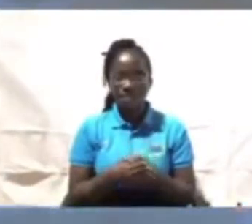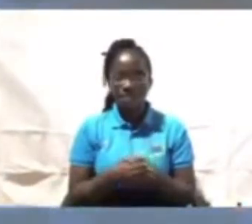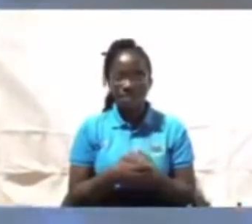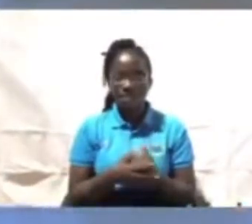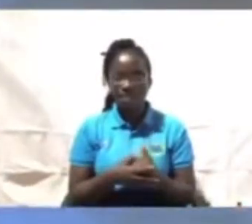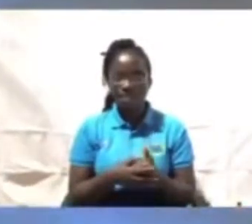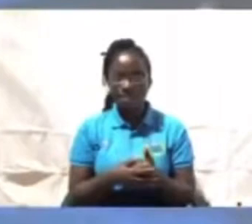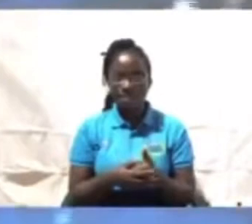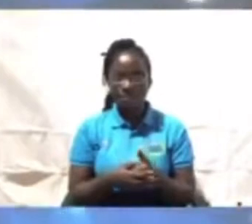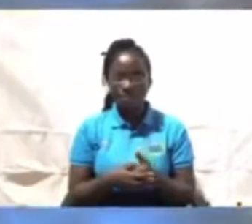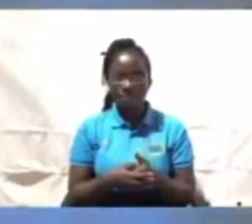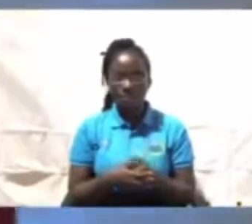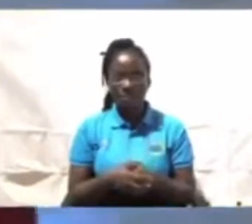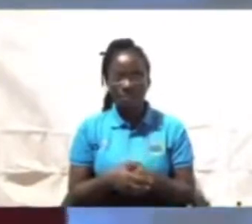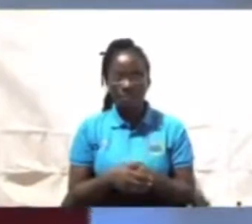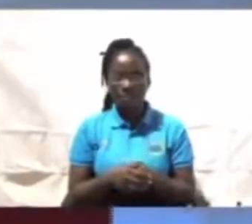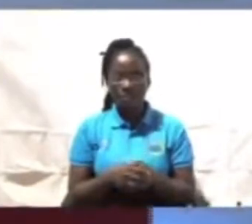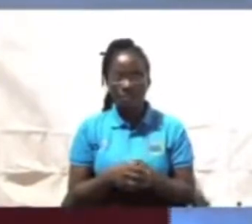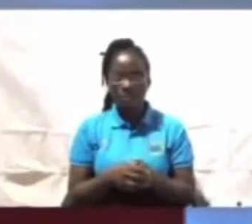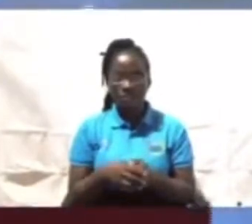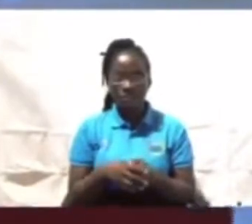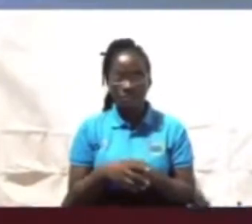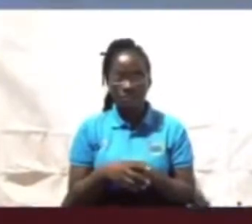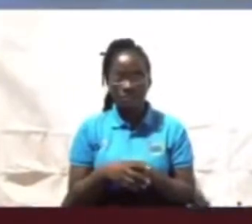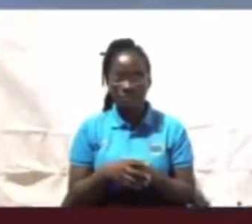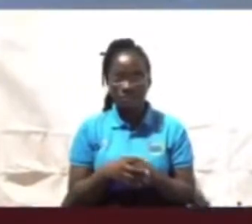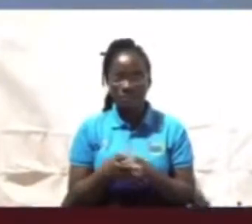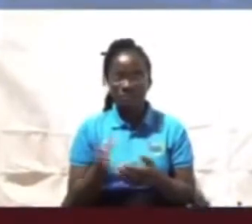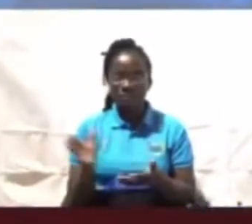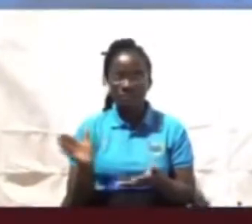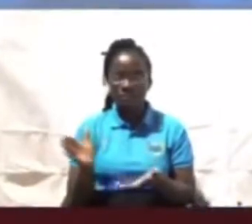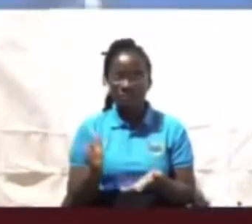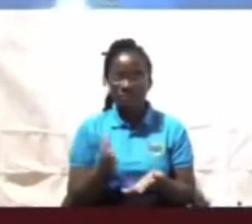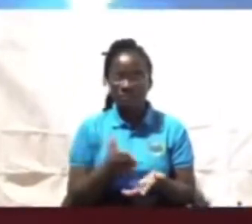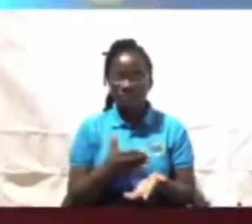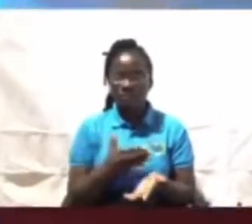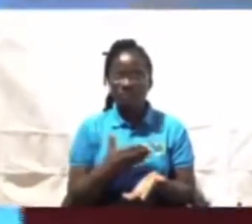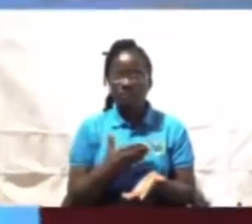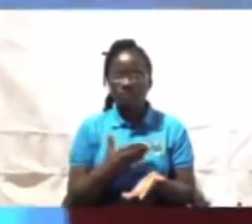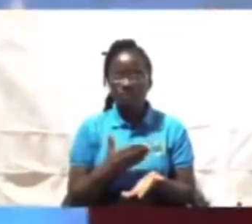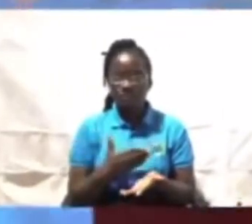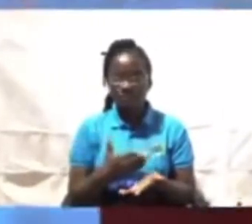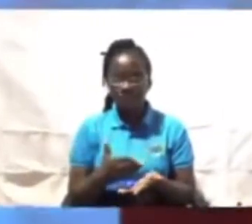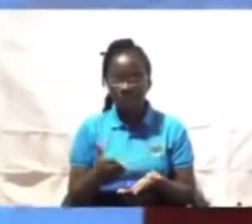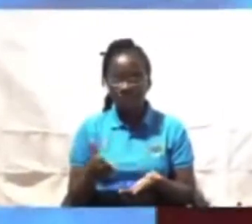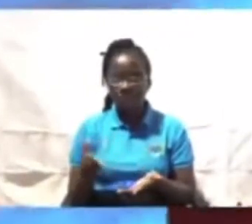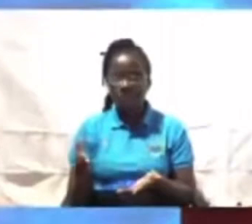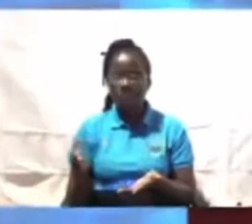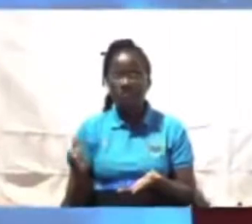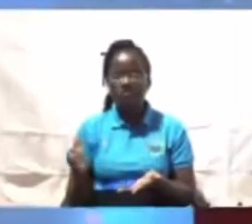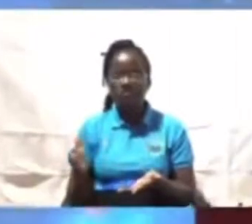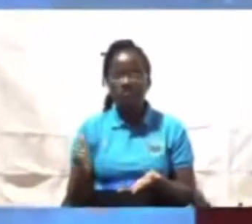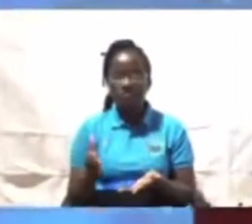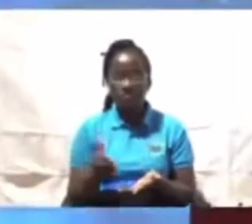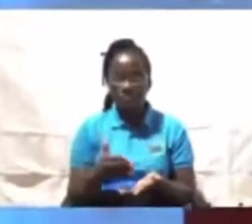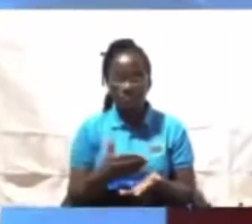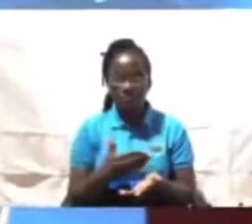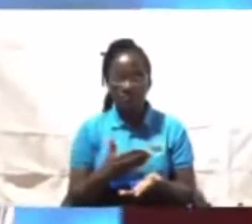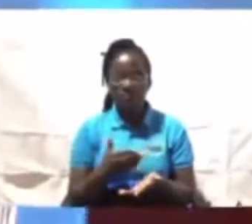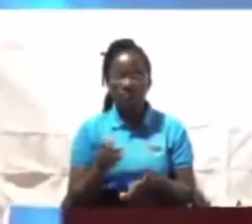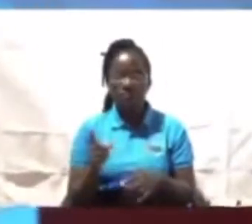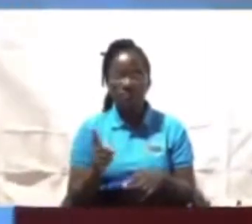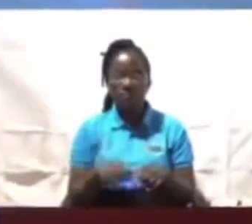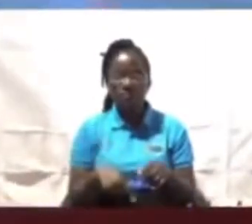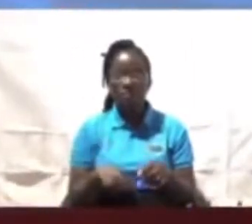We are dear ye, and you run, Jesus. Nya senwa,